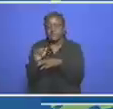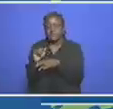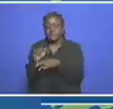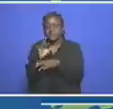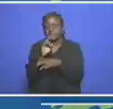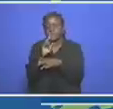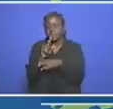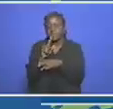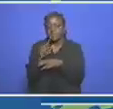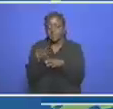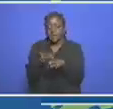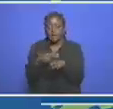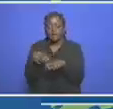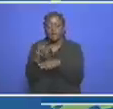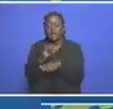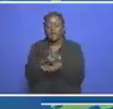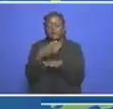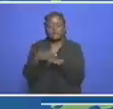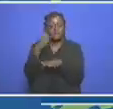Island, Rock Sound, Lutra, 82,